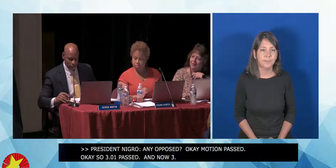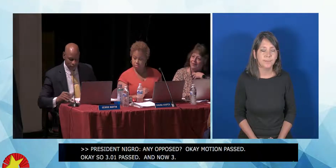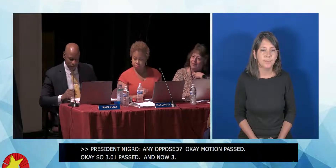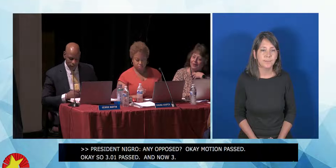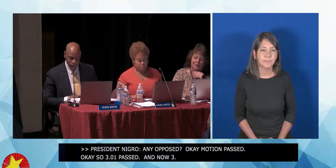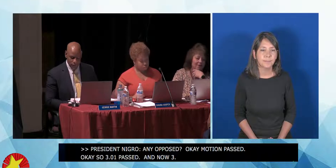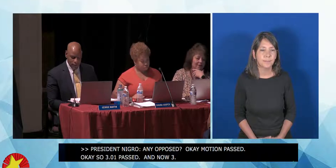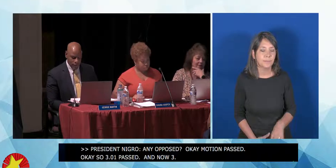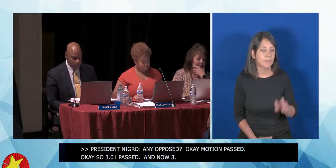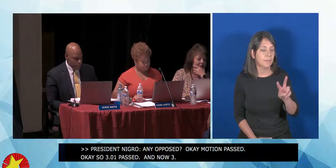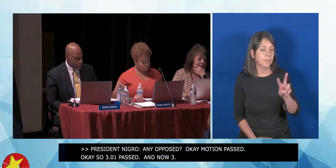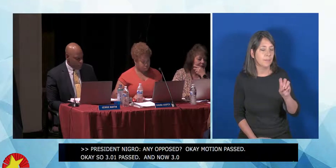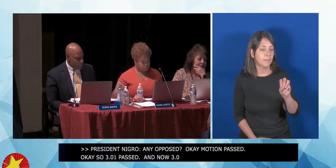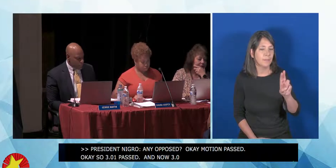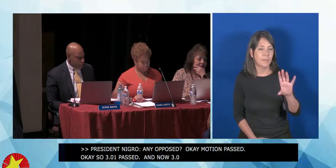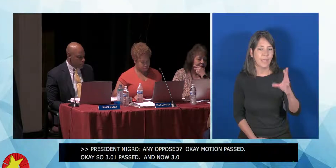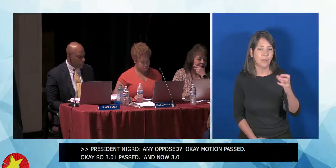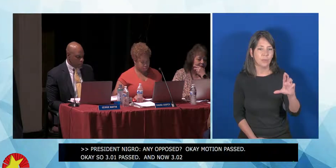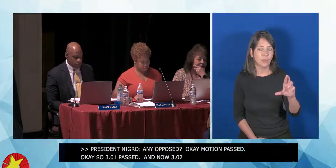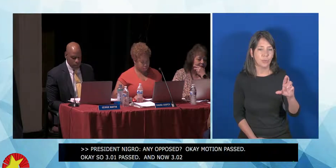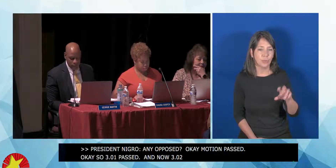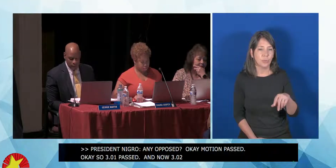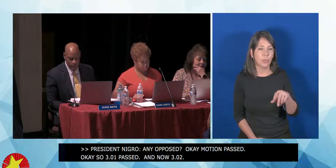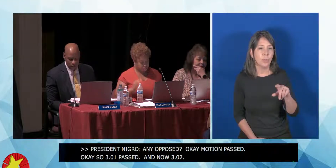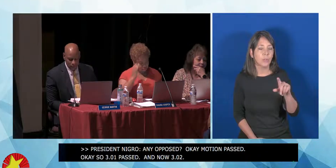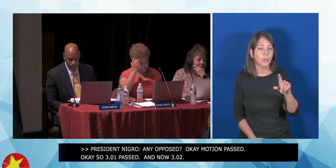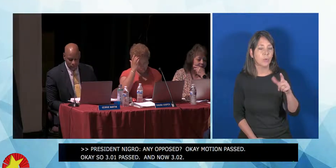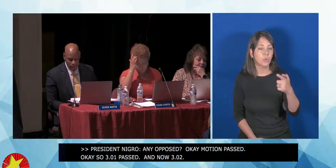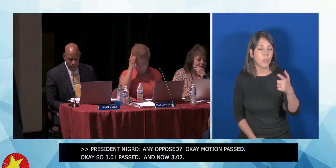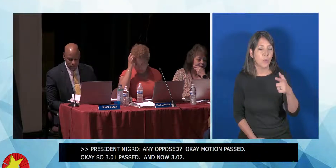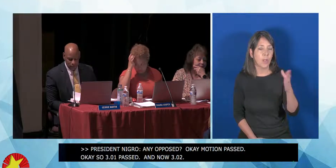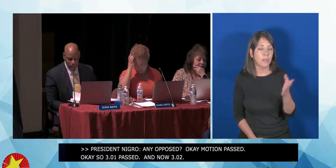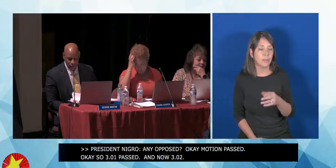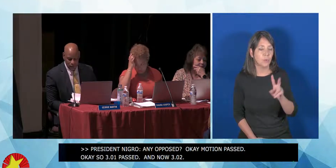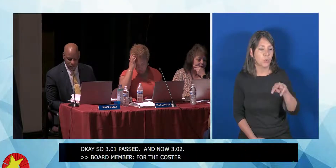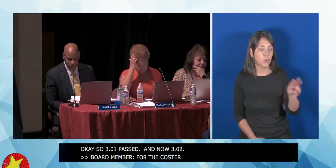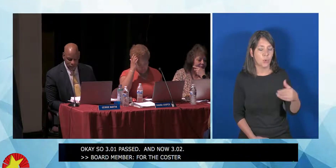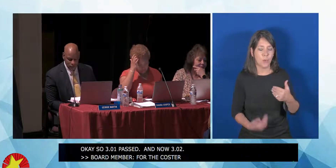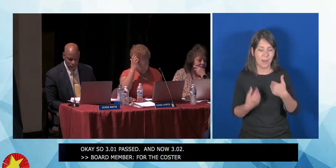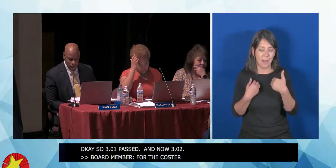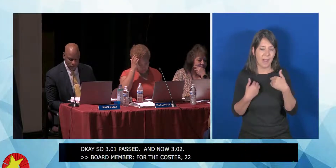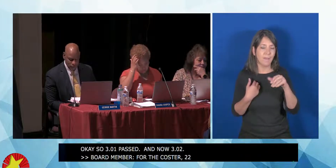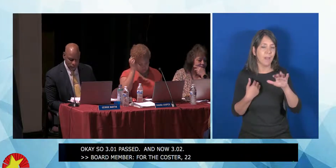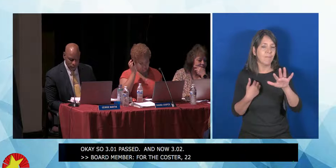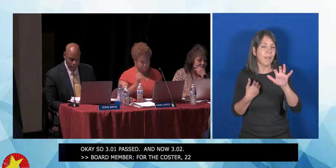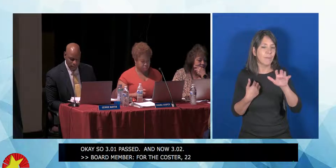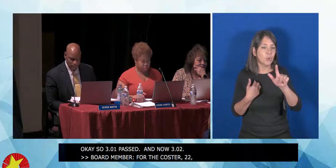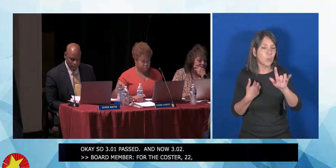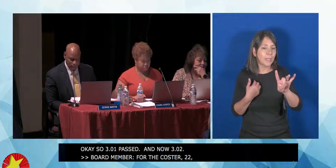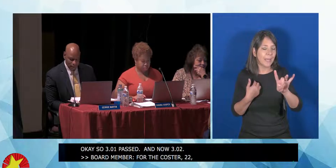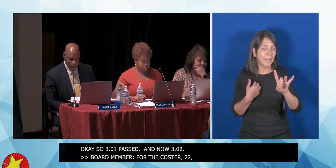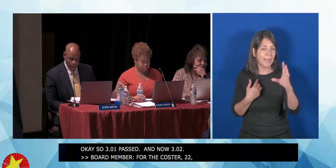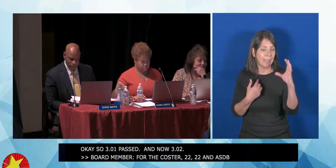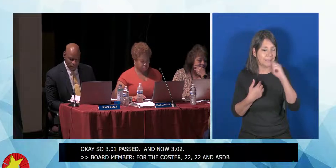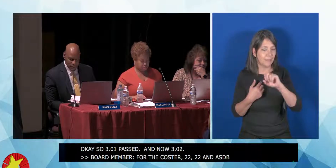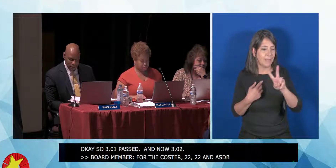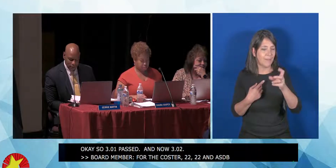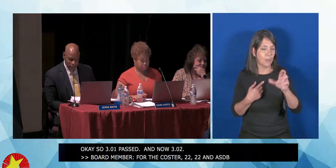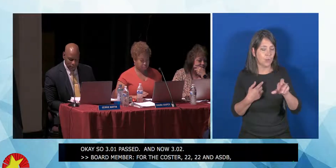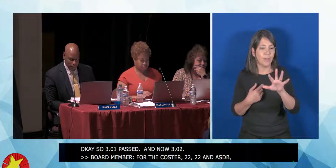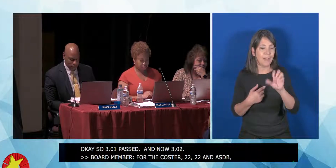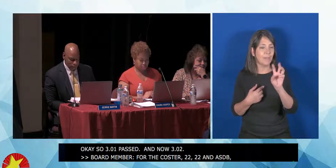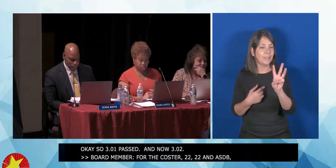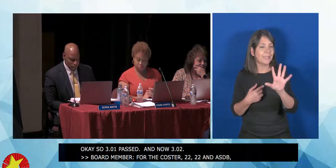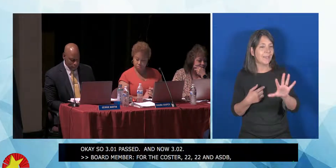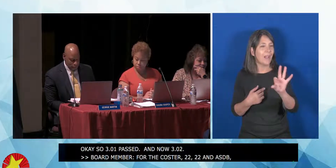For our vouchers, 21-22 ASDB data, we have 598 voucher students, 565